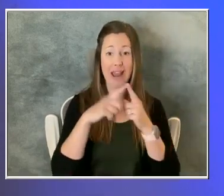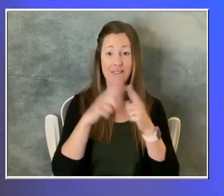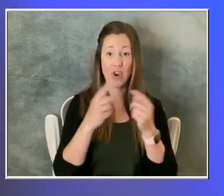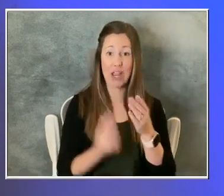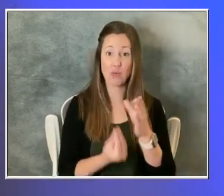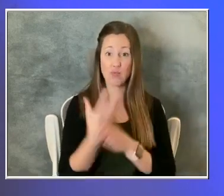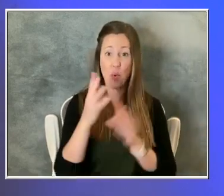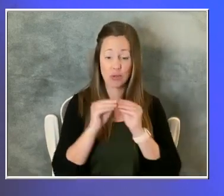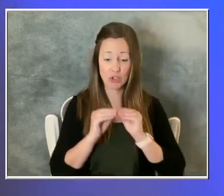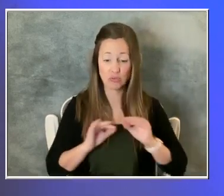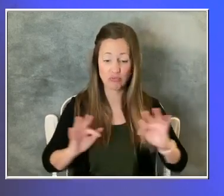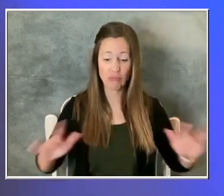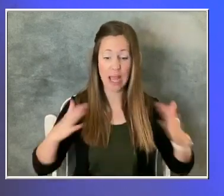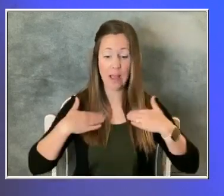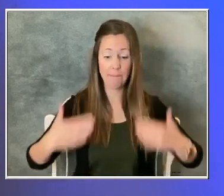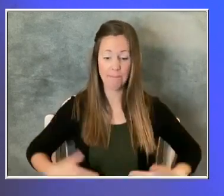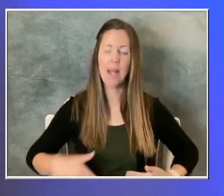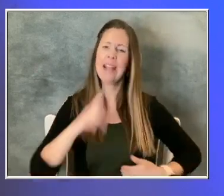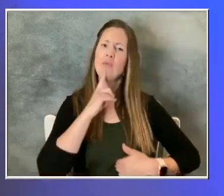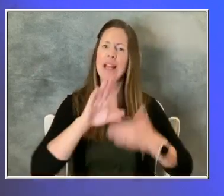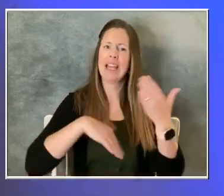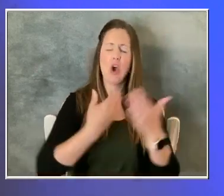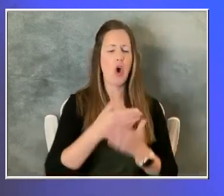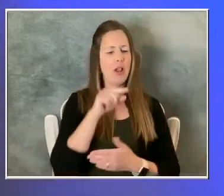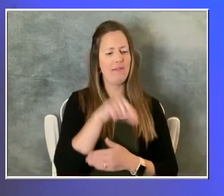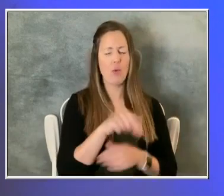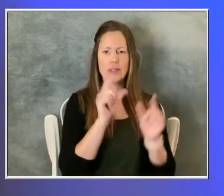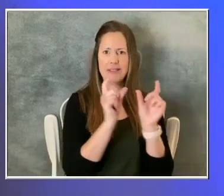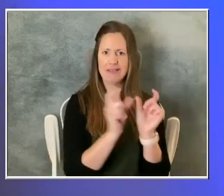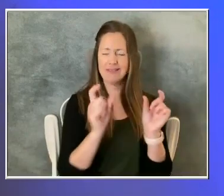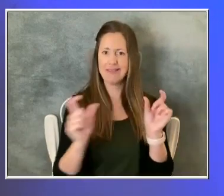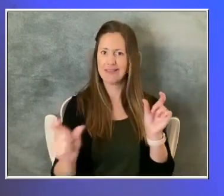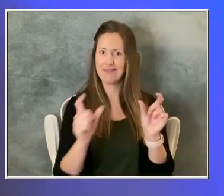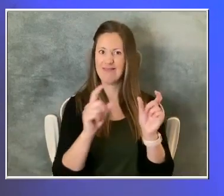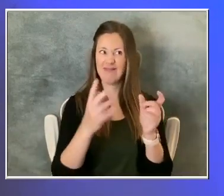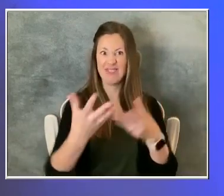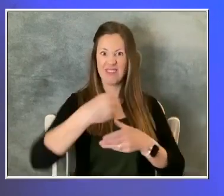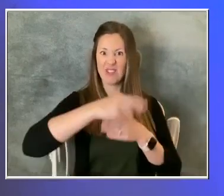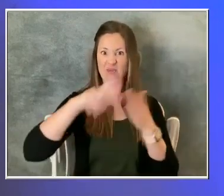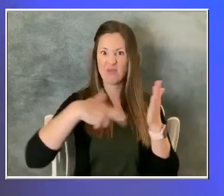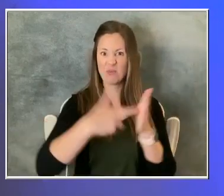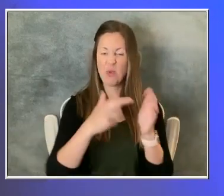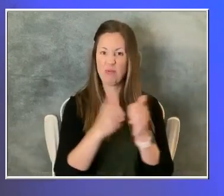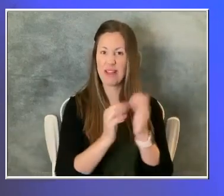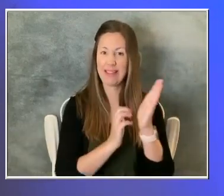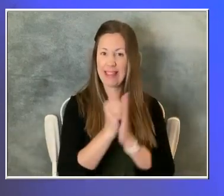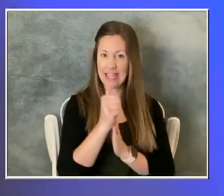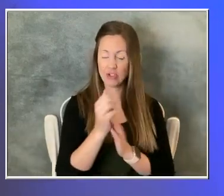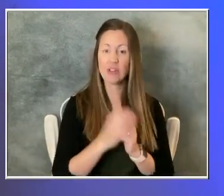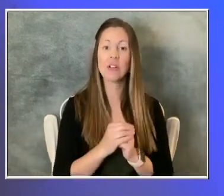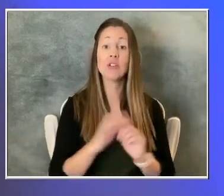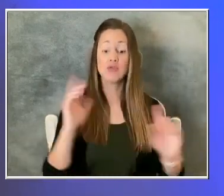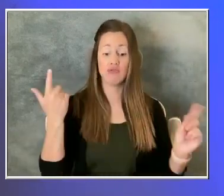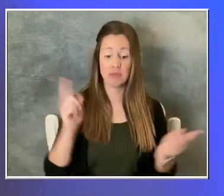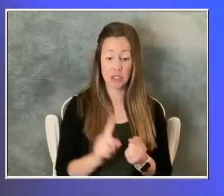in that progression of cancer. So theoretically, by reducing the levels of these chemokines, you would reduce